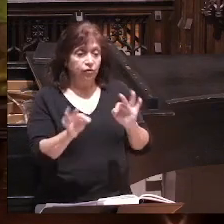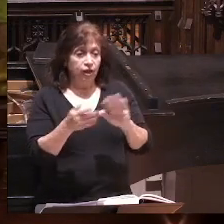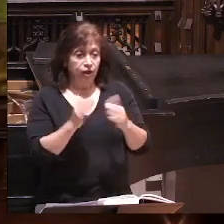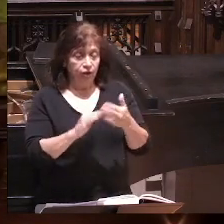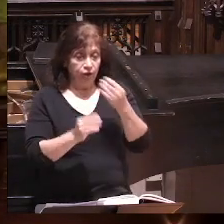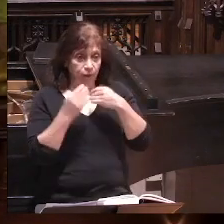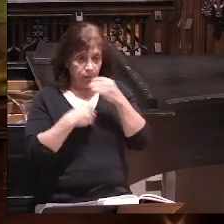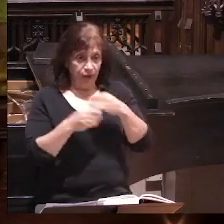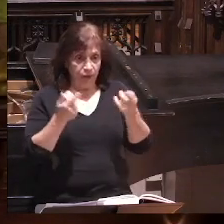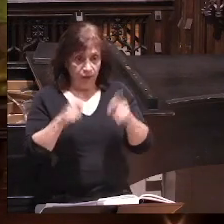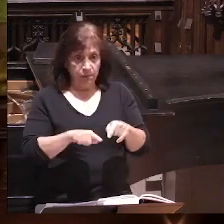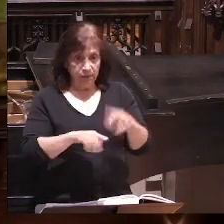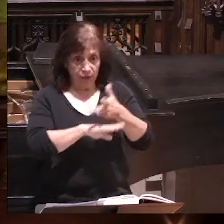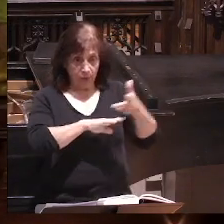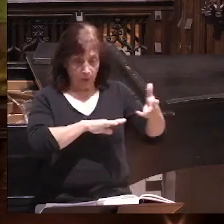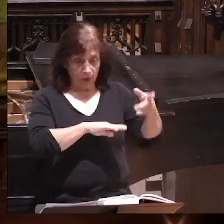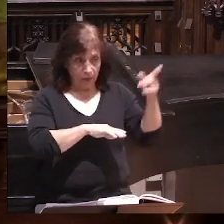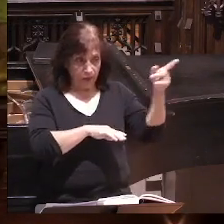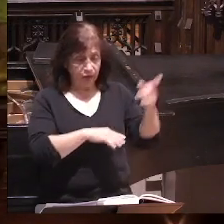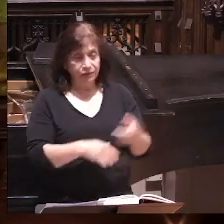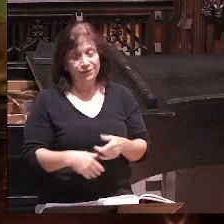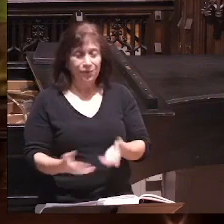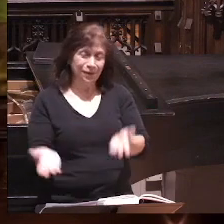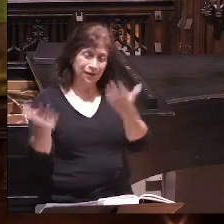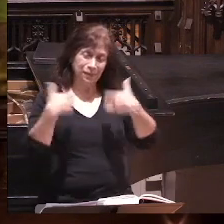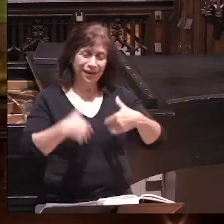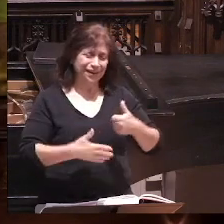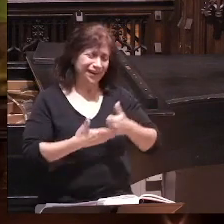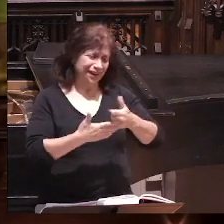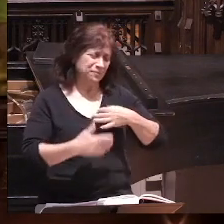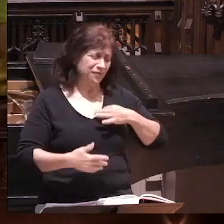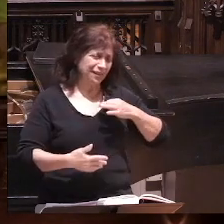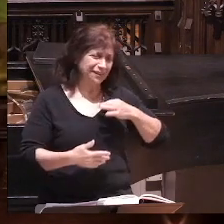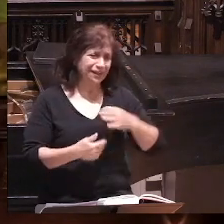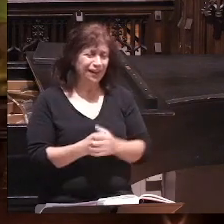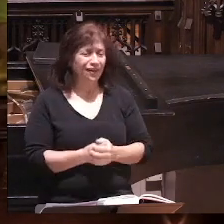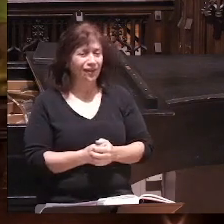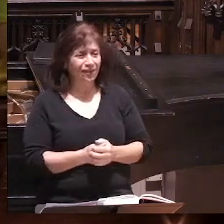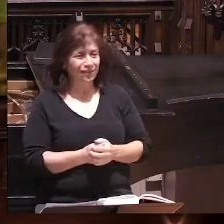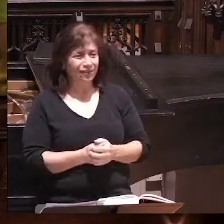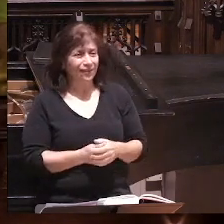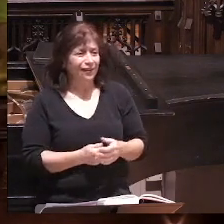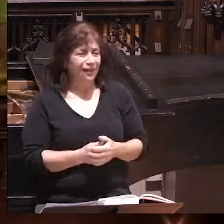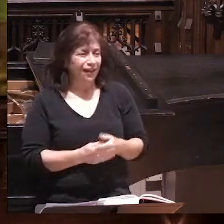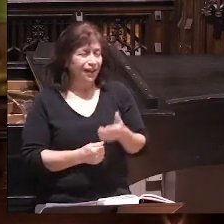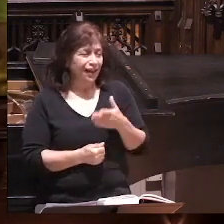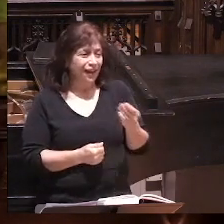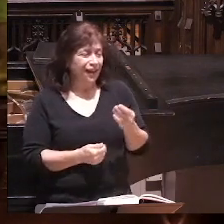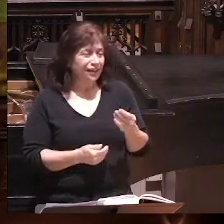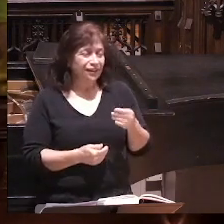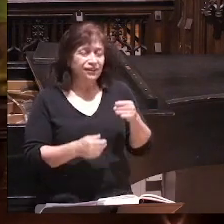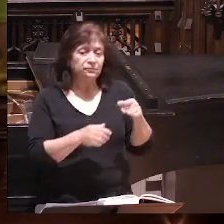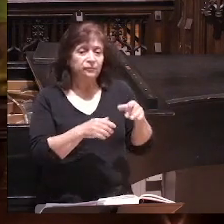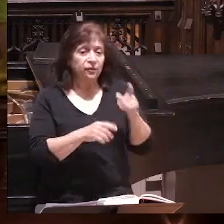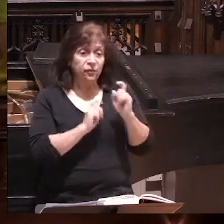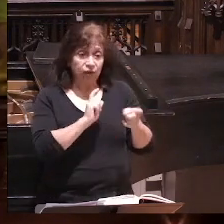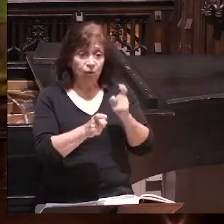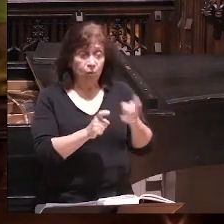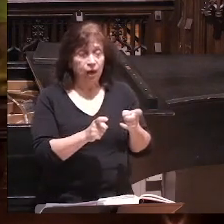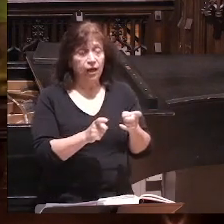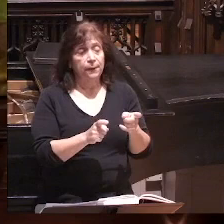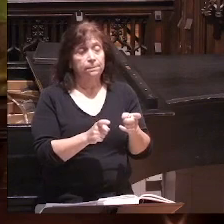you either come on down to help volunteer, come on back to help volunteer. You can also